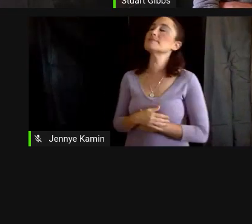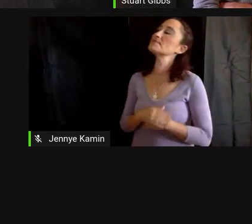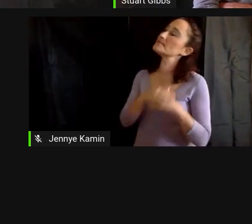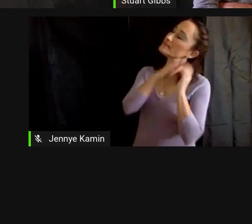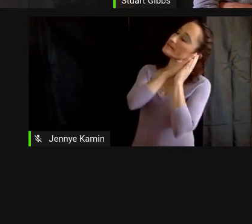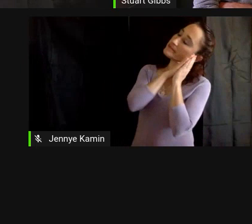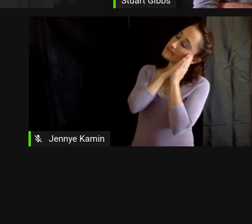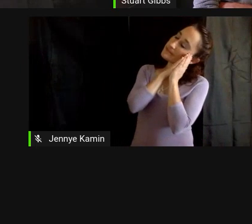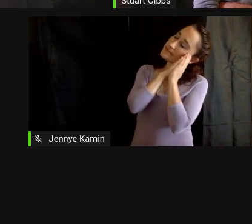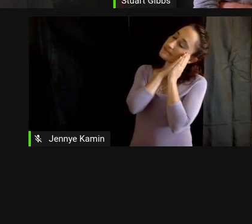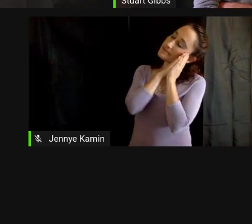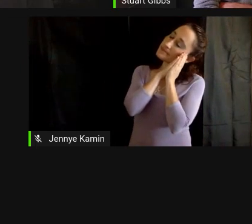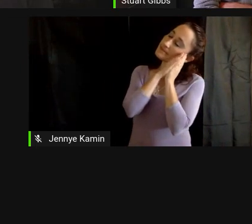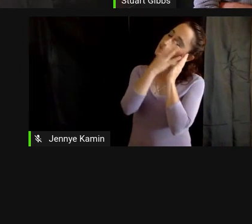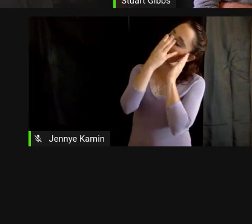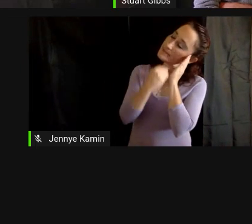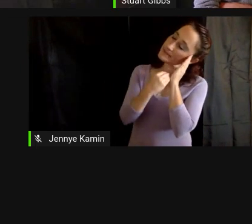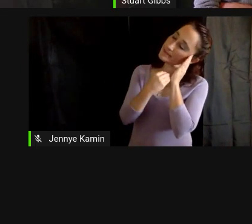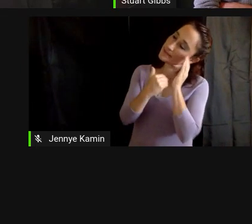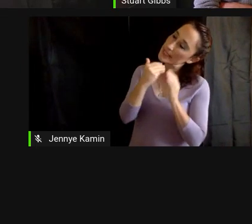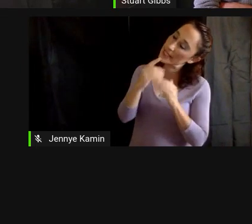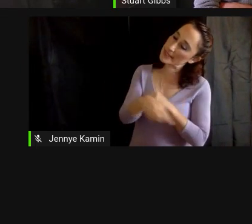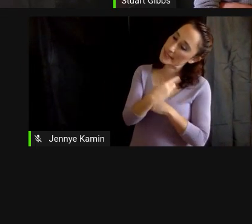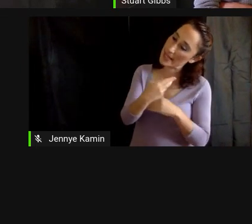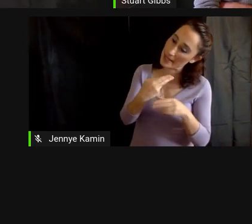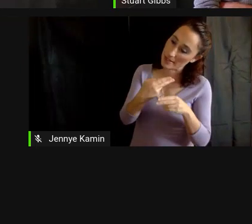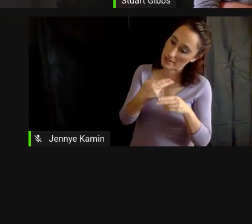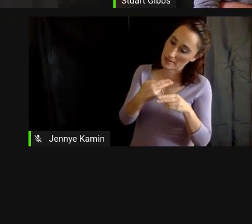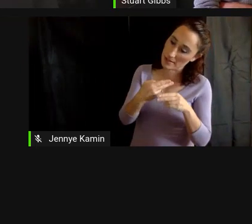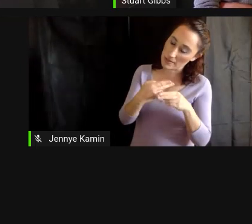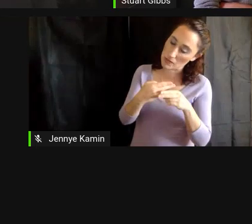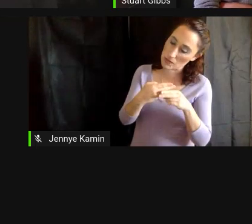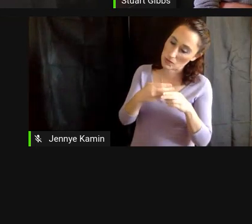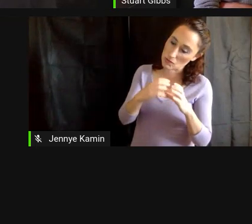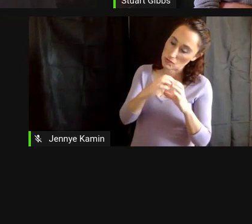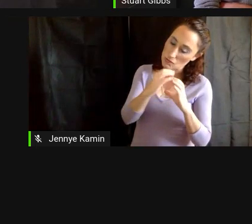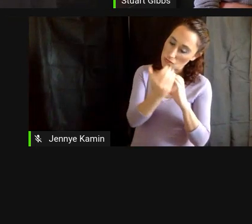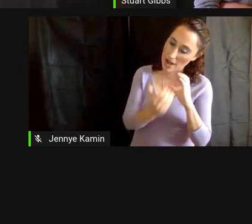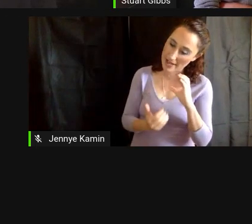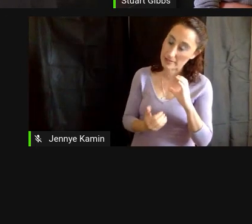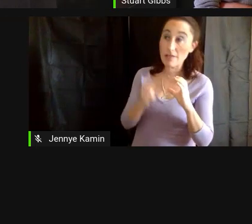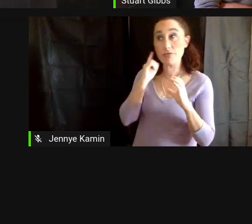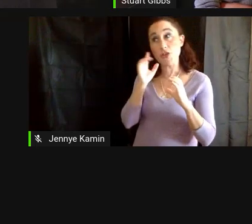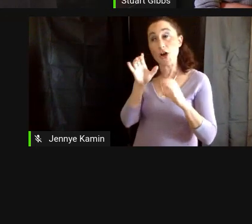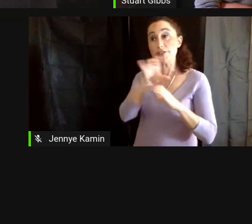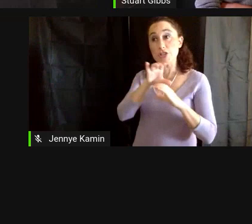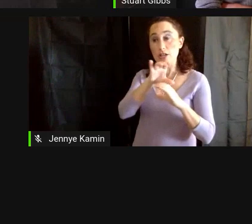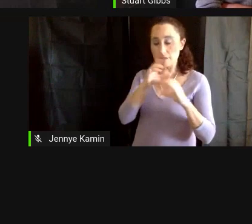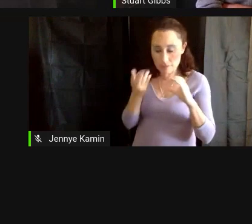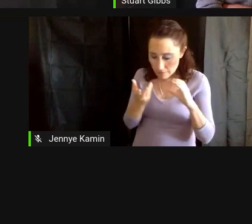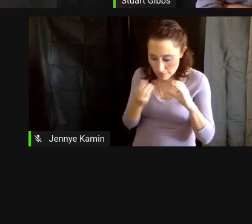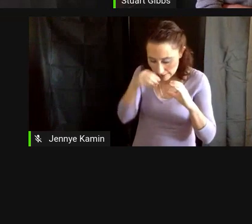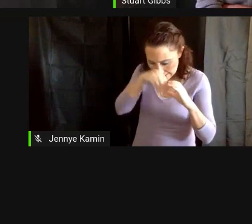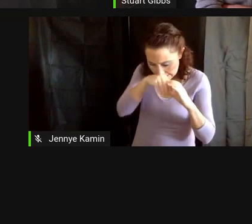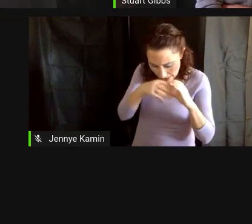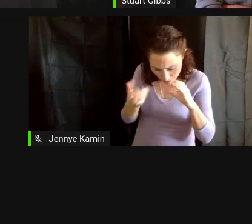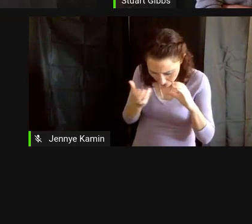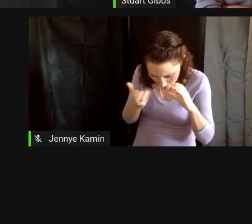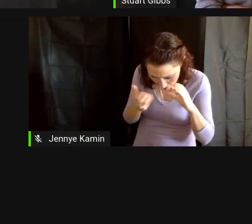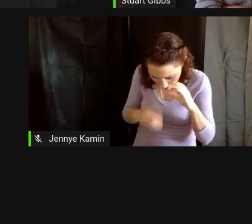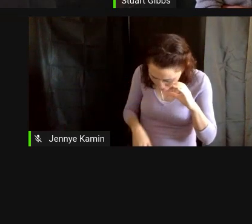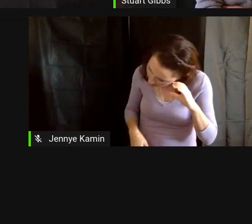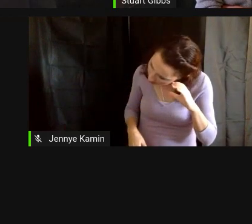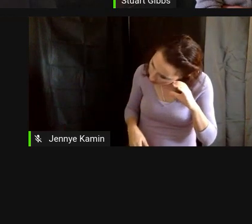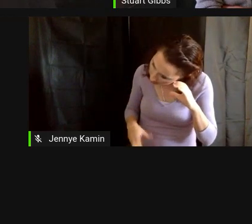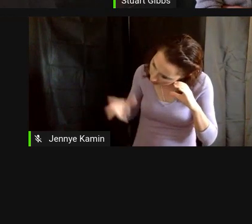day, the egg is cracked, okay? She thought it was maybe a chocolate egg, but it's all cracked. And she's like, well, what was it? What was inside the egg? And then she